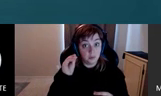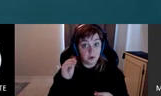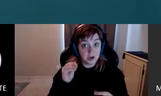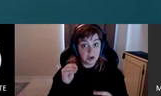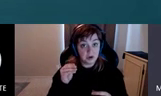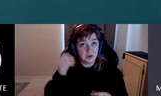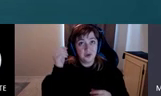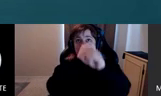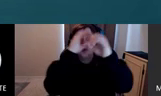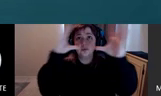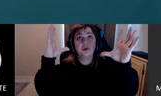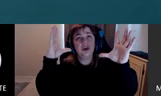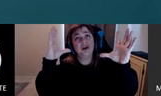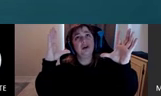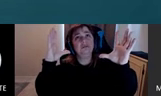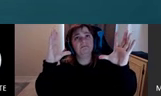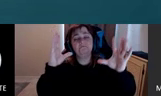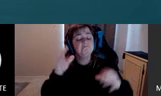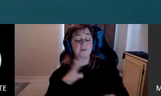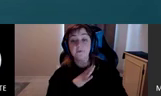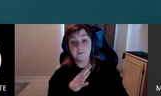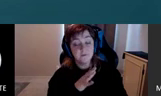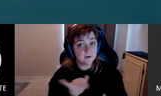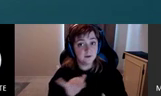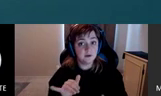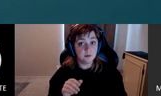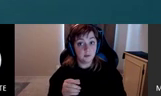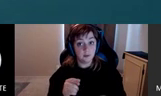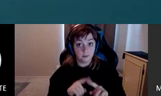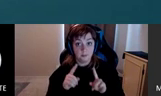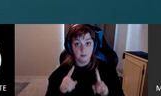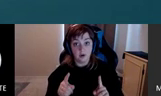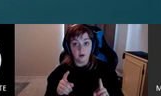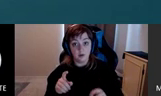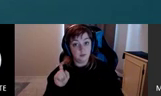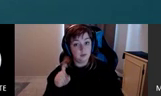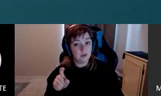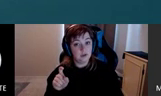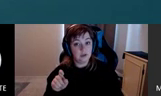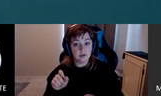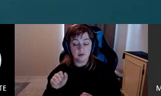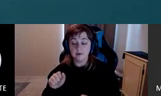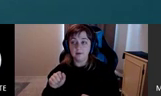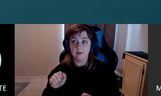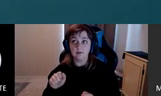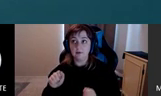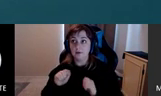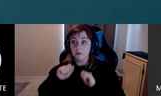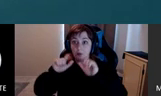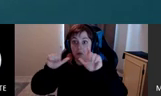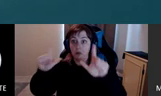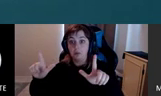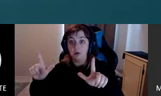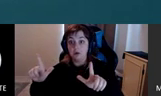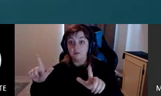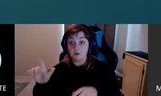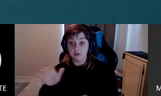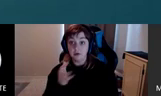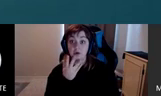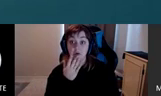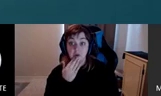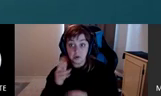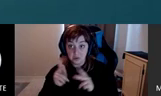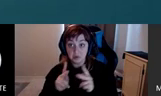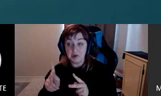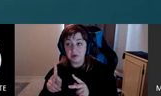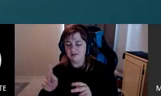but it's just the ability to give other children that same dream that when we were young was only